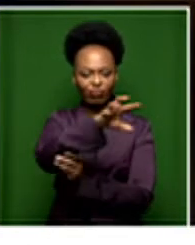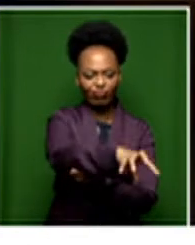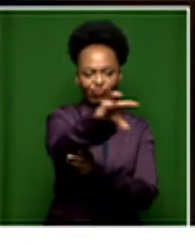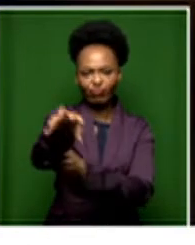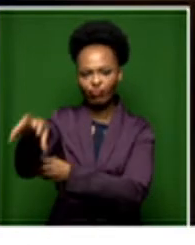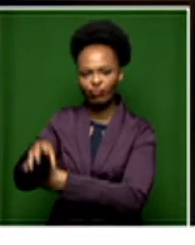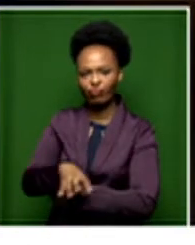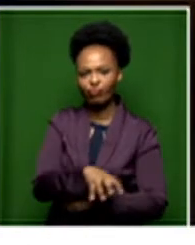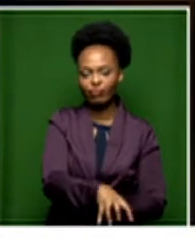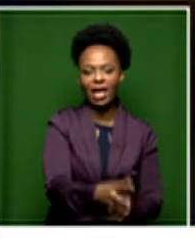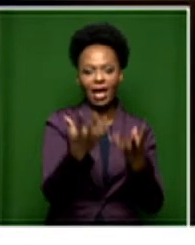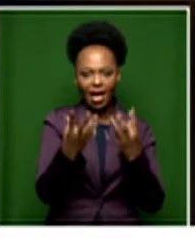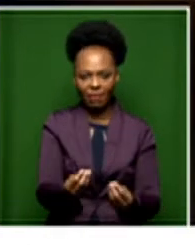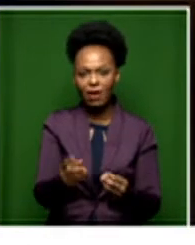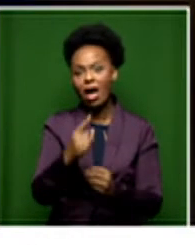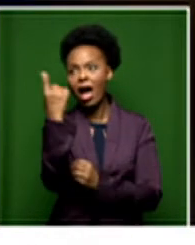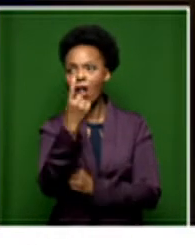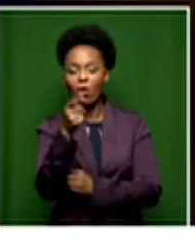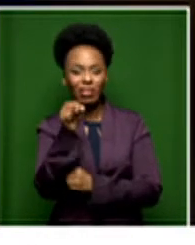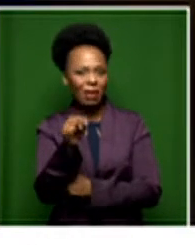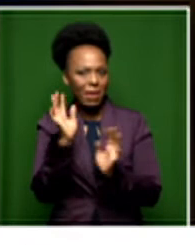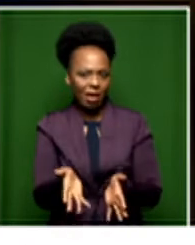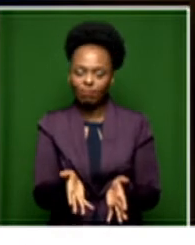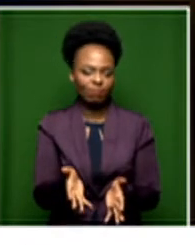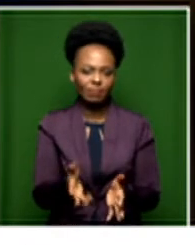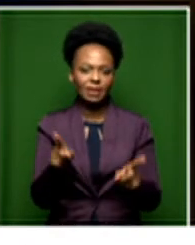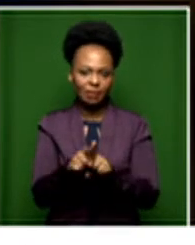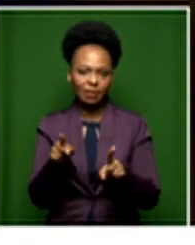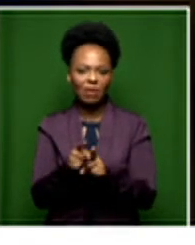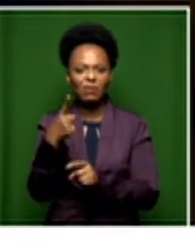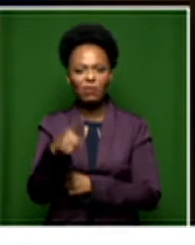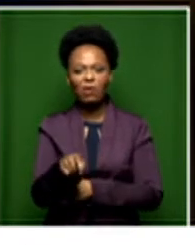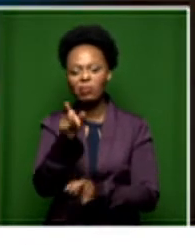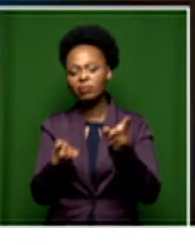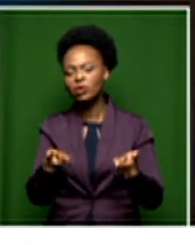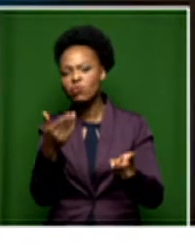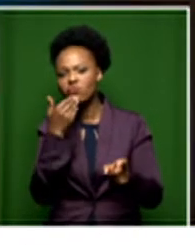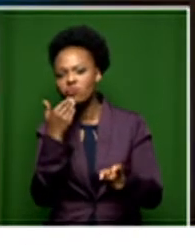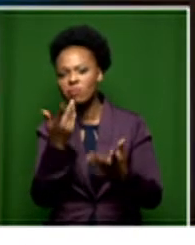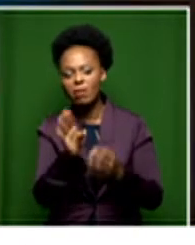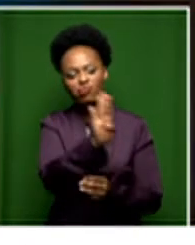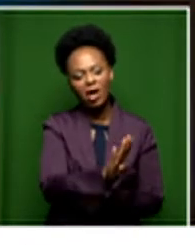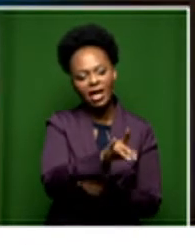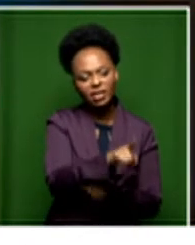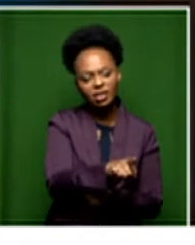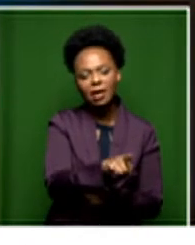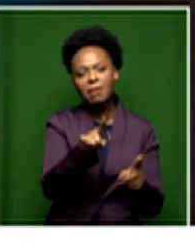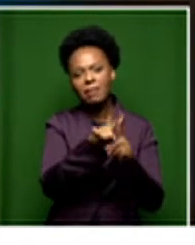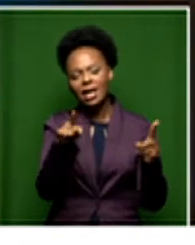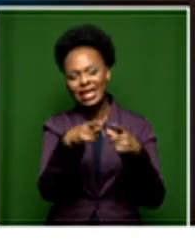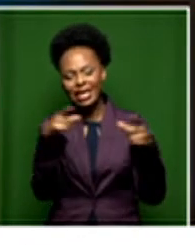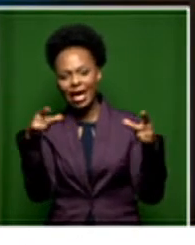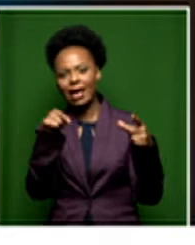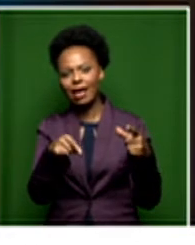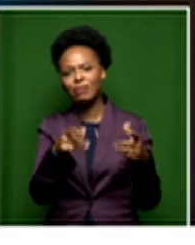that, Simpiwe, we've actually seen a need that maybe we cater for beneficiaries in the areas through the branches, but there is a gap in